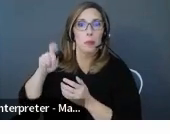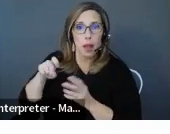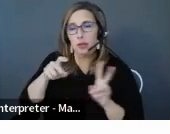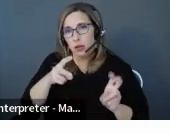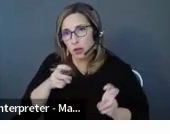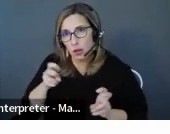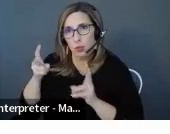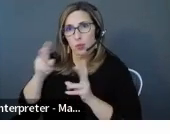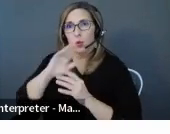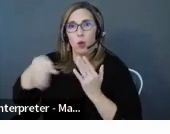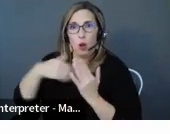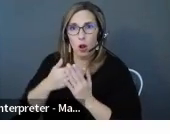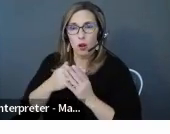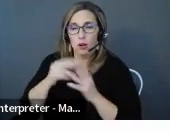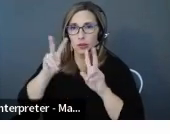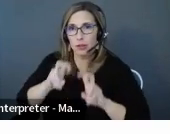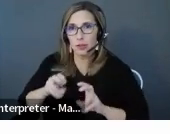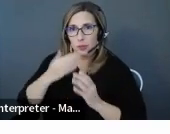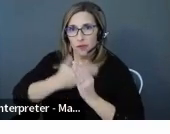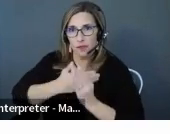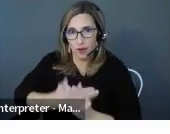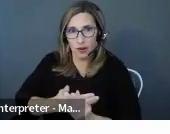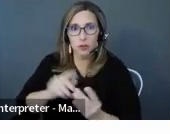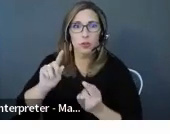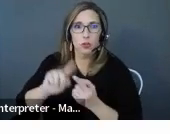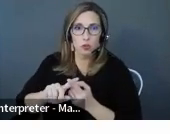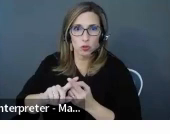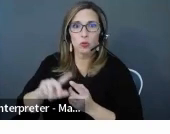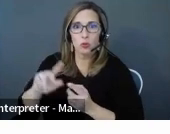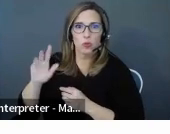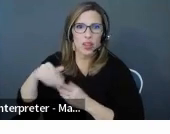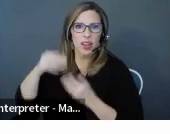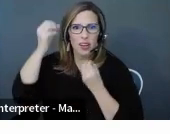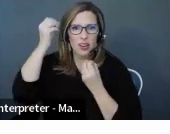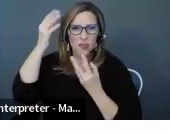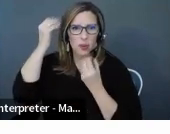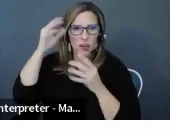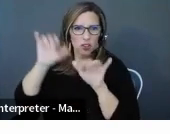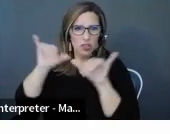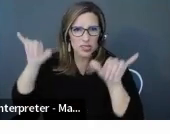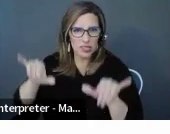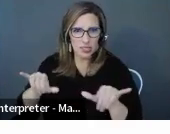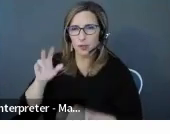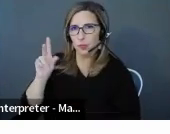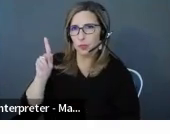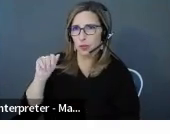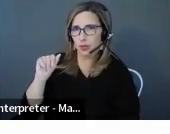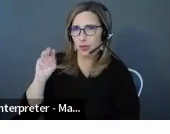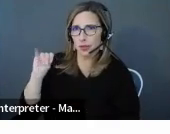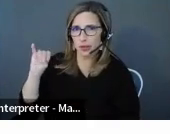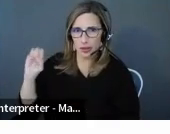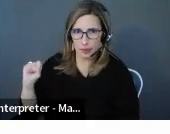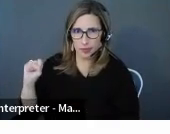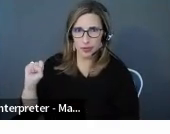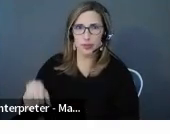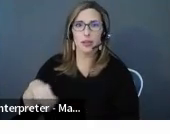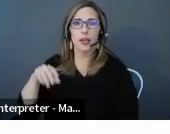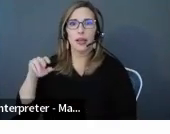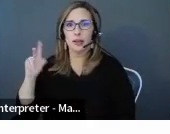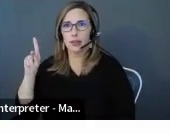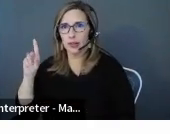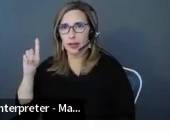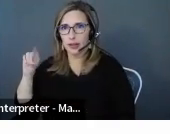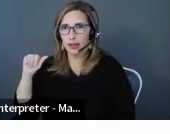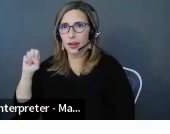upload all assessment files to the Kansas Assessment Management Information System, KAMIS, which KDAD's QMS also review.